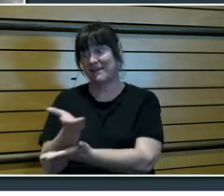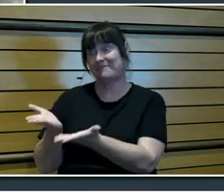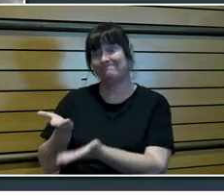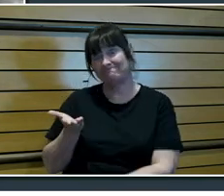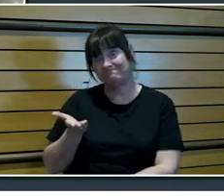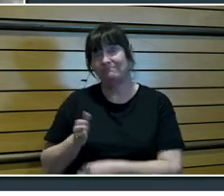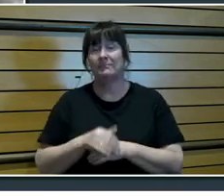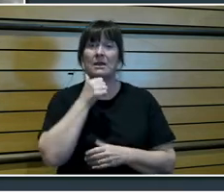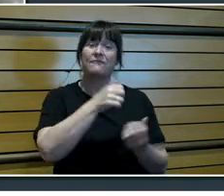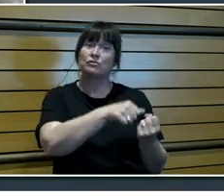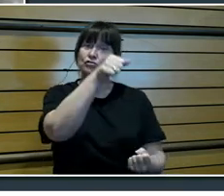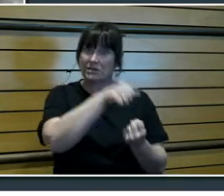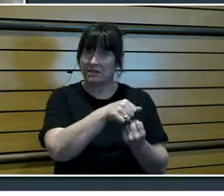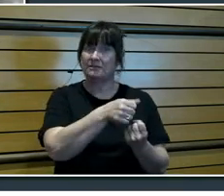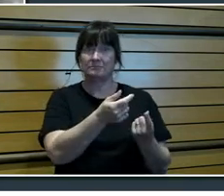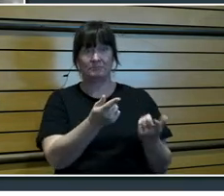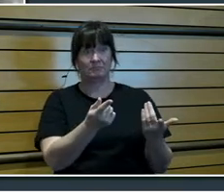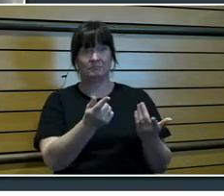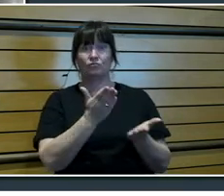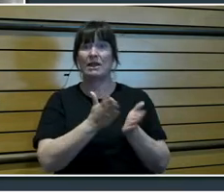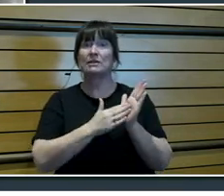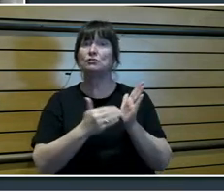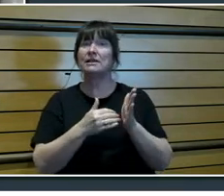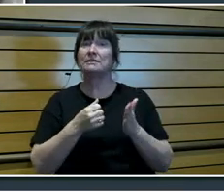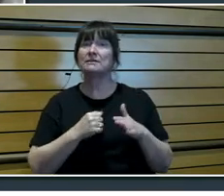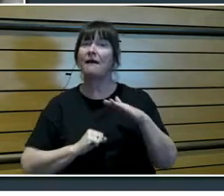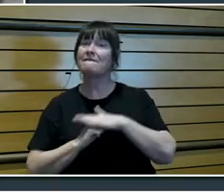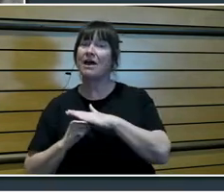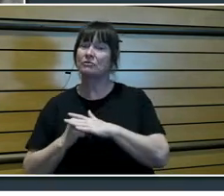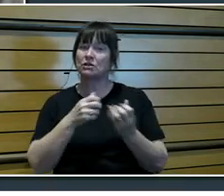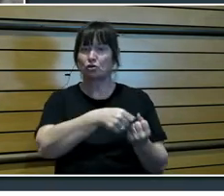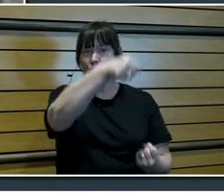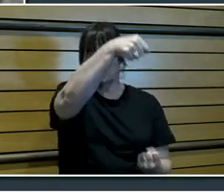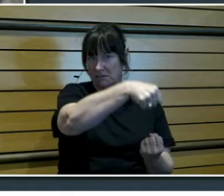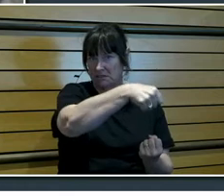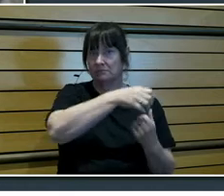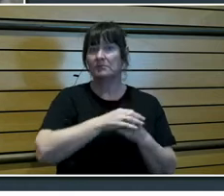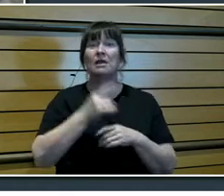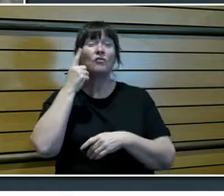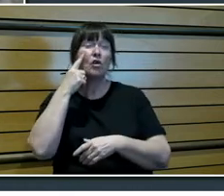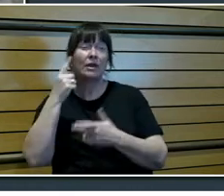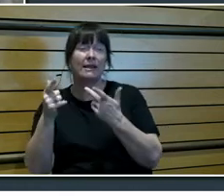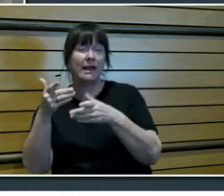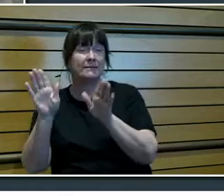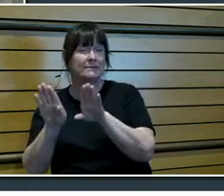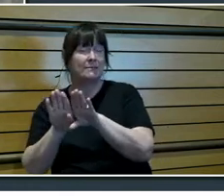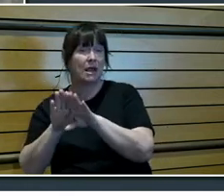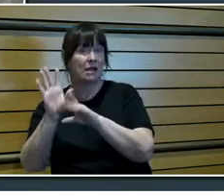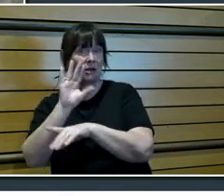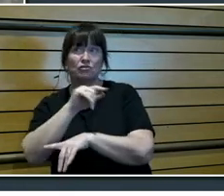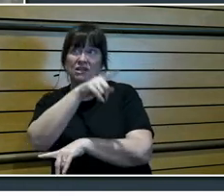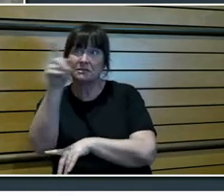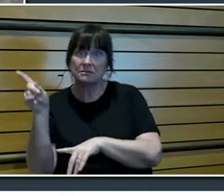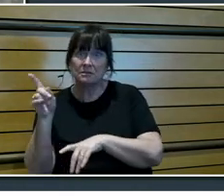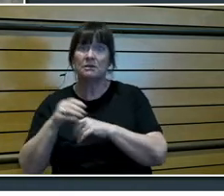If Te Tiriti o Waitangi is our nation's founding document, and using similar democracies around the world as the model, power